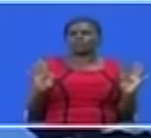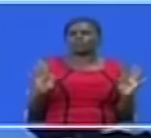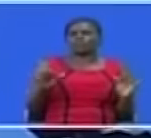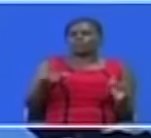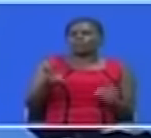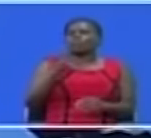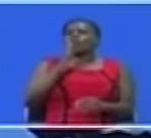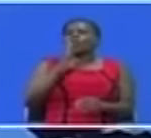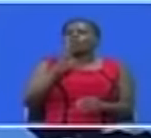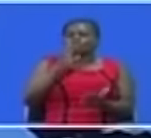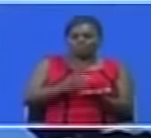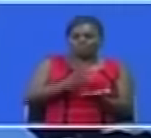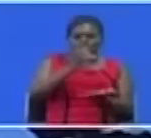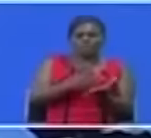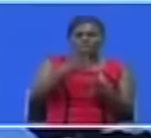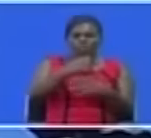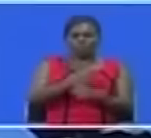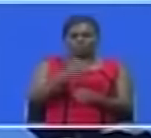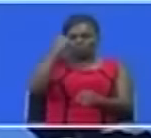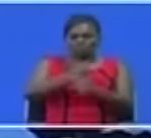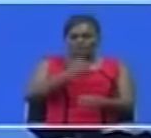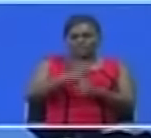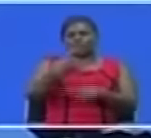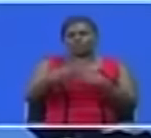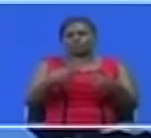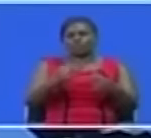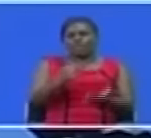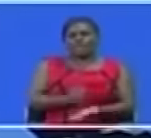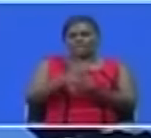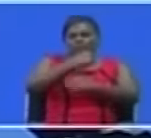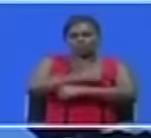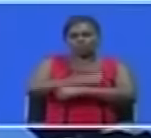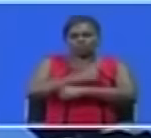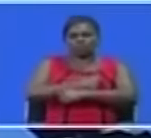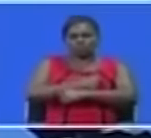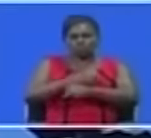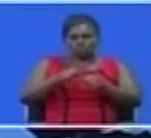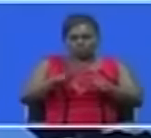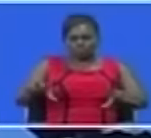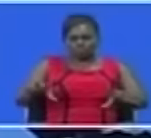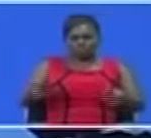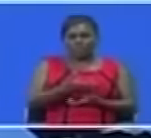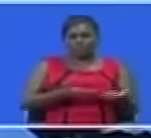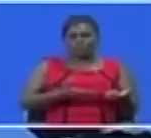the water bottling project is already operational and would enable the school to diversify its